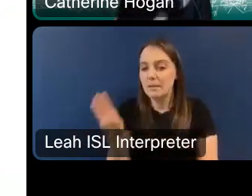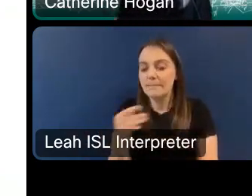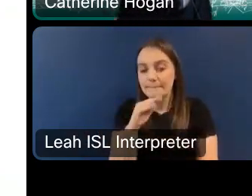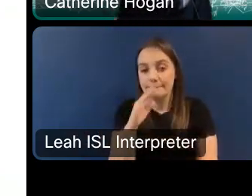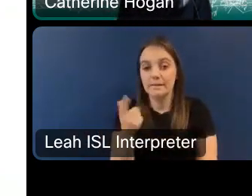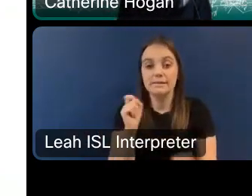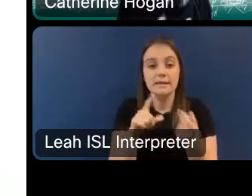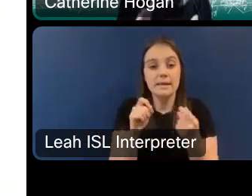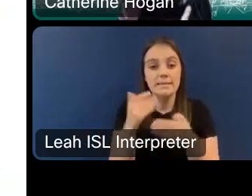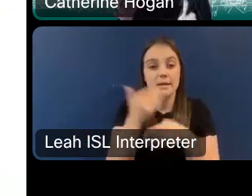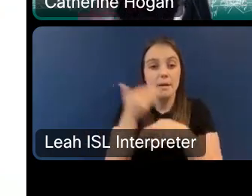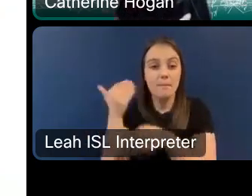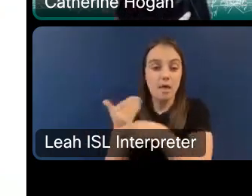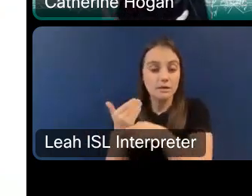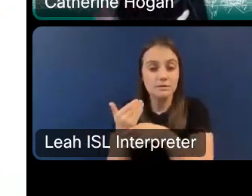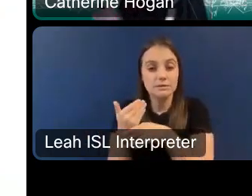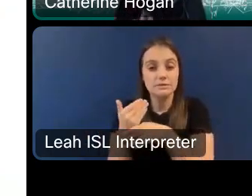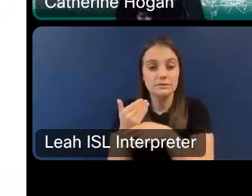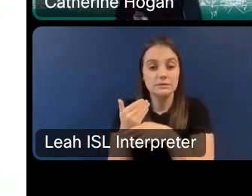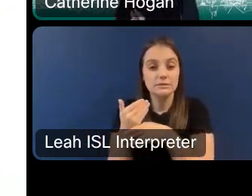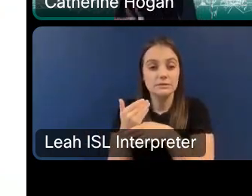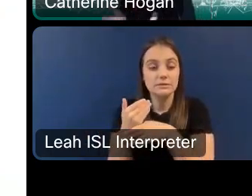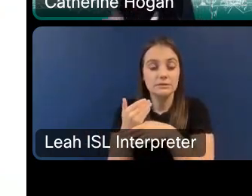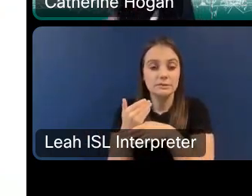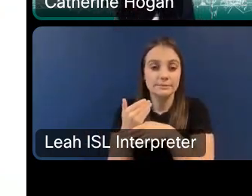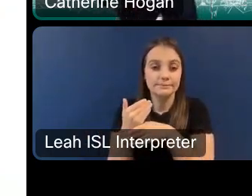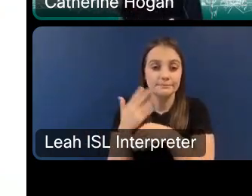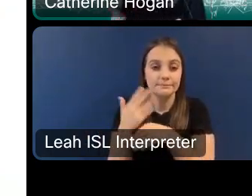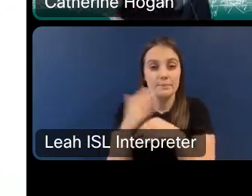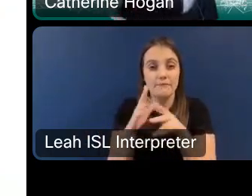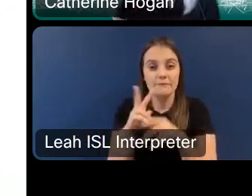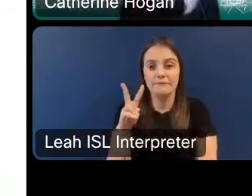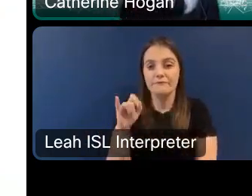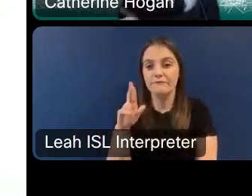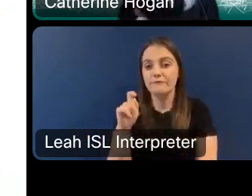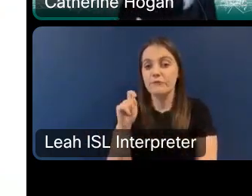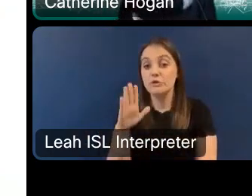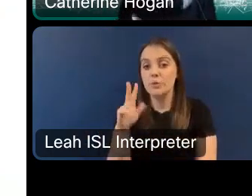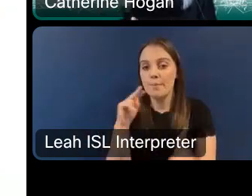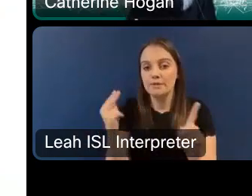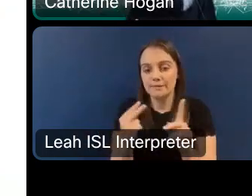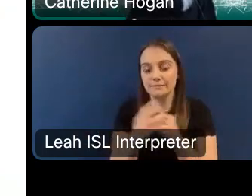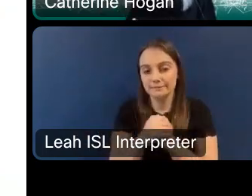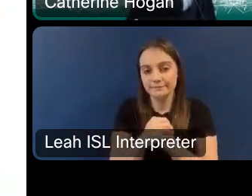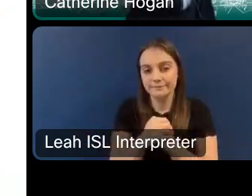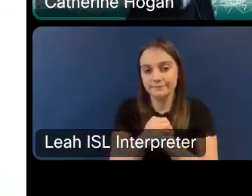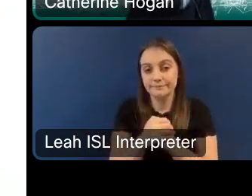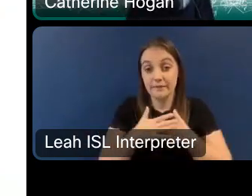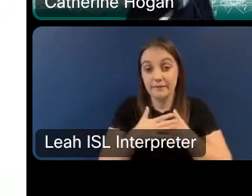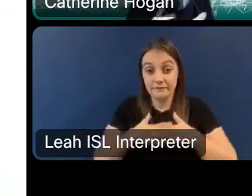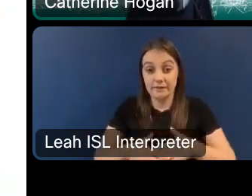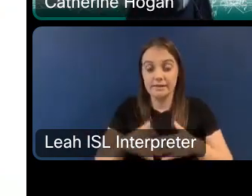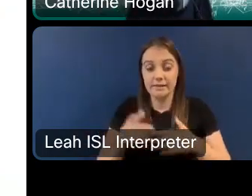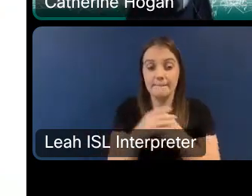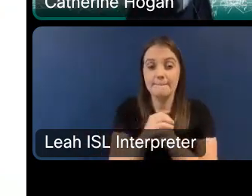emails are being blocked from, say, even from a virtual perspective. In the more physical sense, you